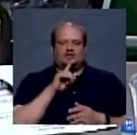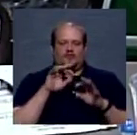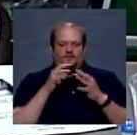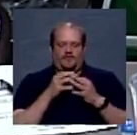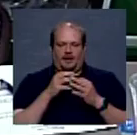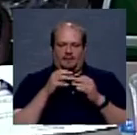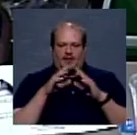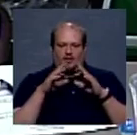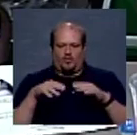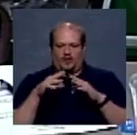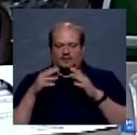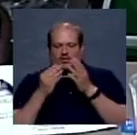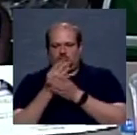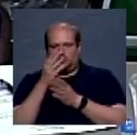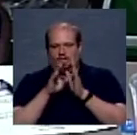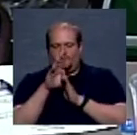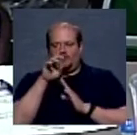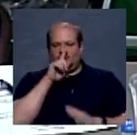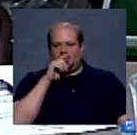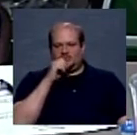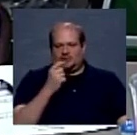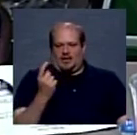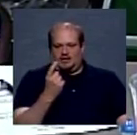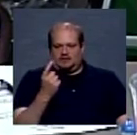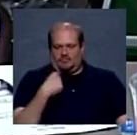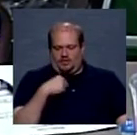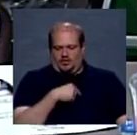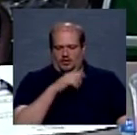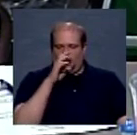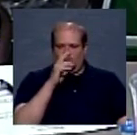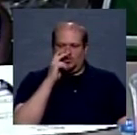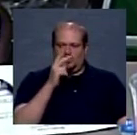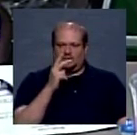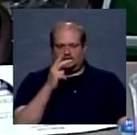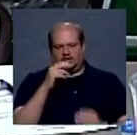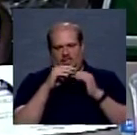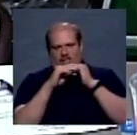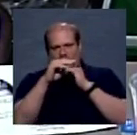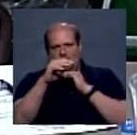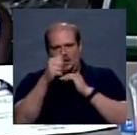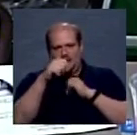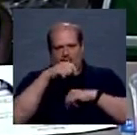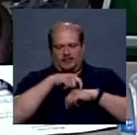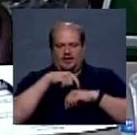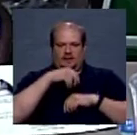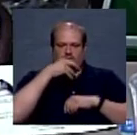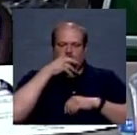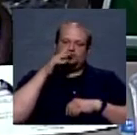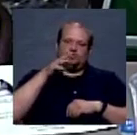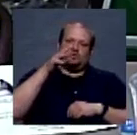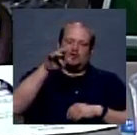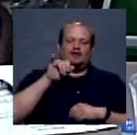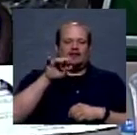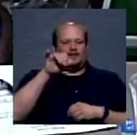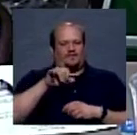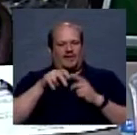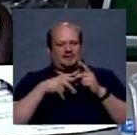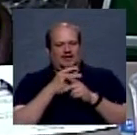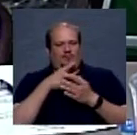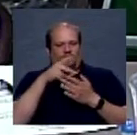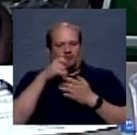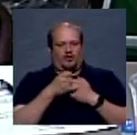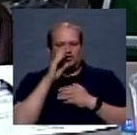residential development is not something that we're going to see on the horizon anytime soon. And if these type projects are going to